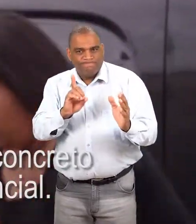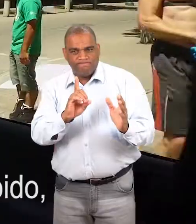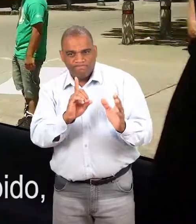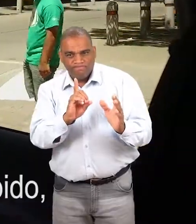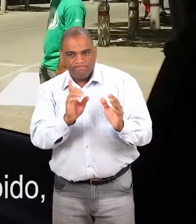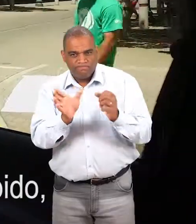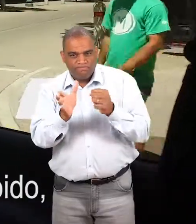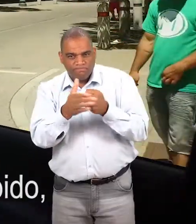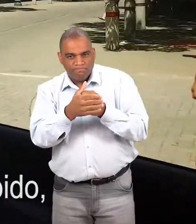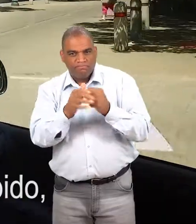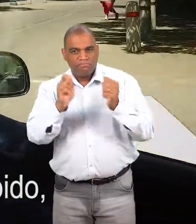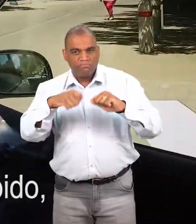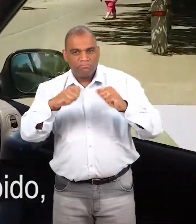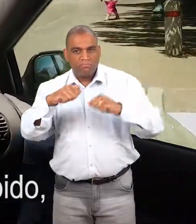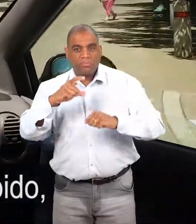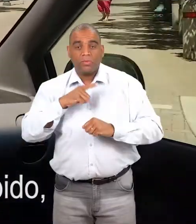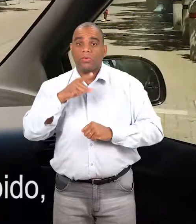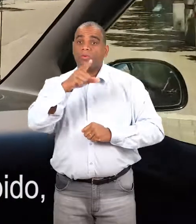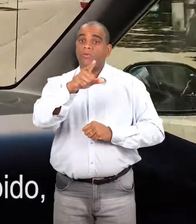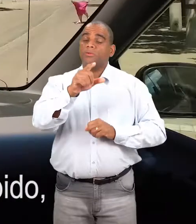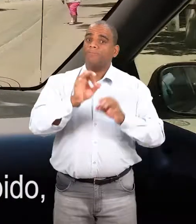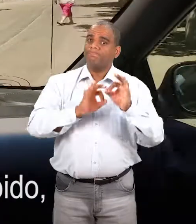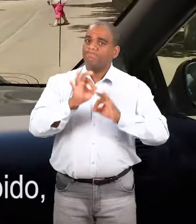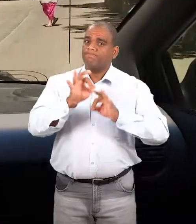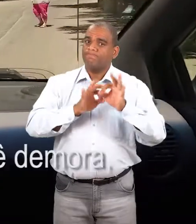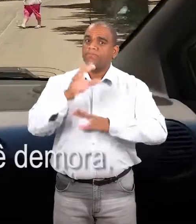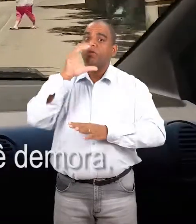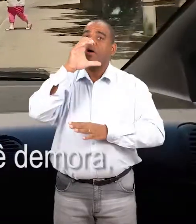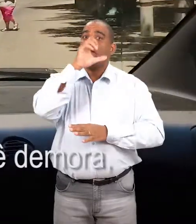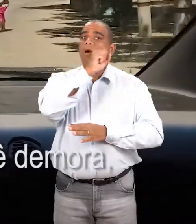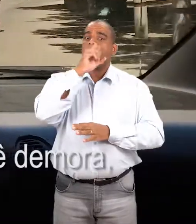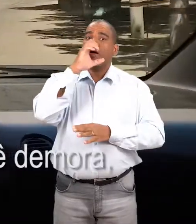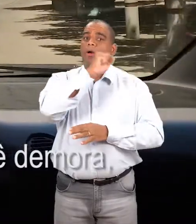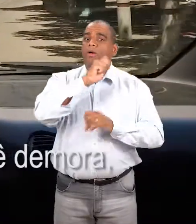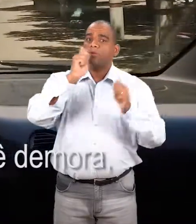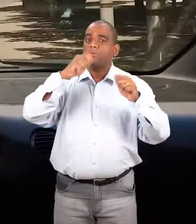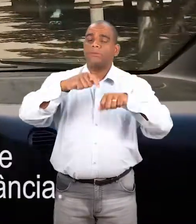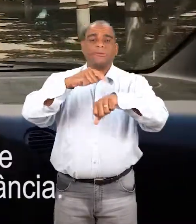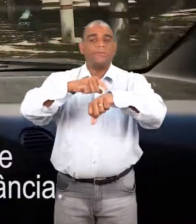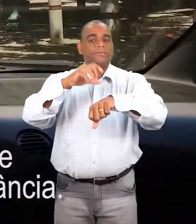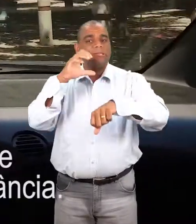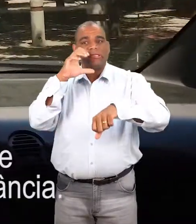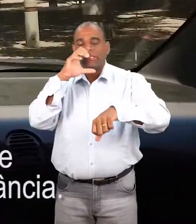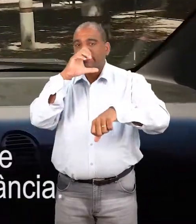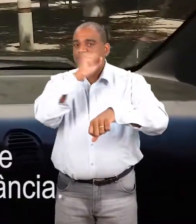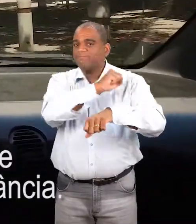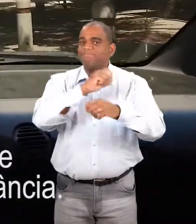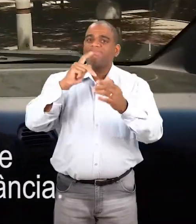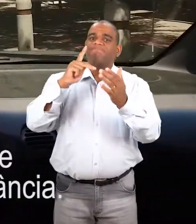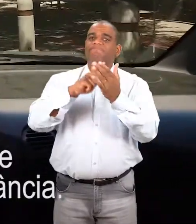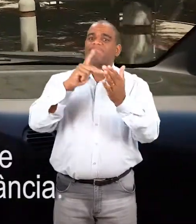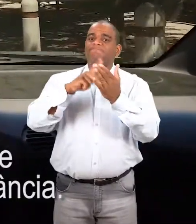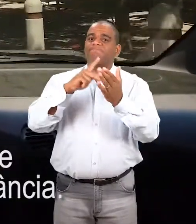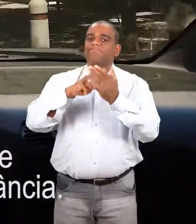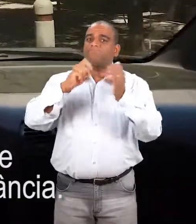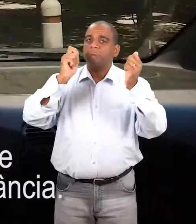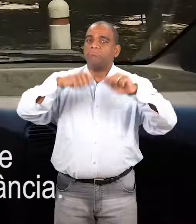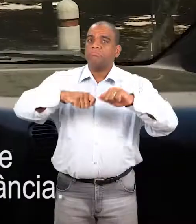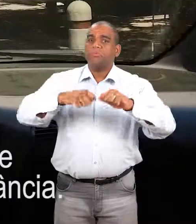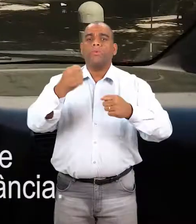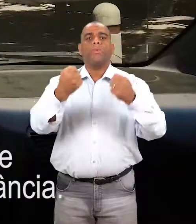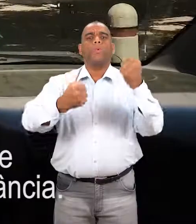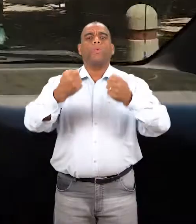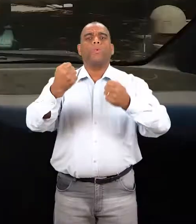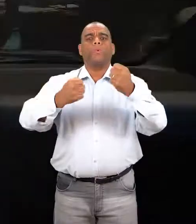options. Regardless, you must be prepared to act quickly, as every second you delay means a speeding vehicle can cover up to 100 feet